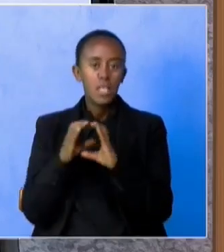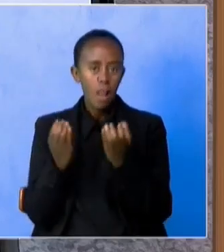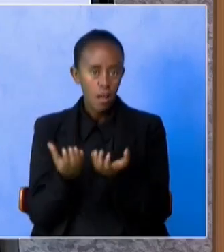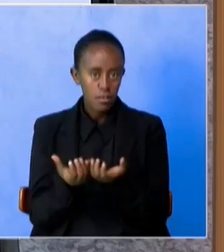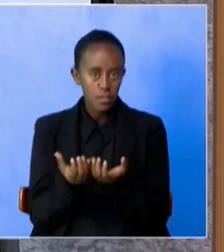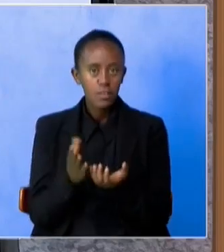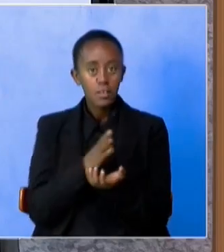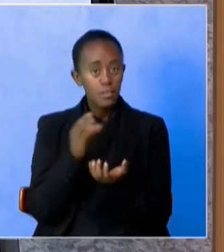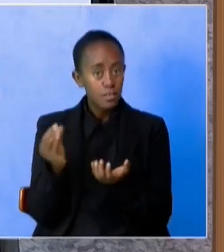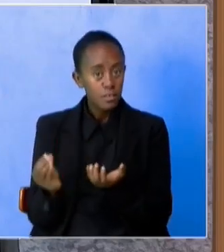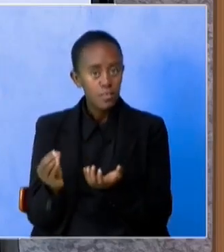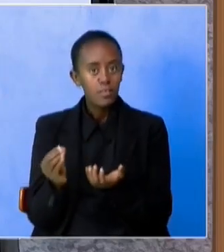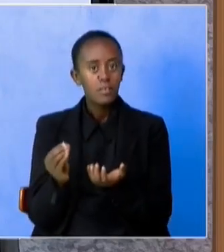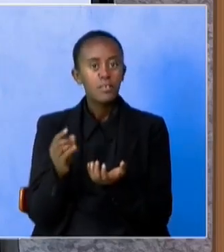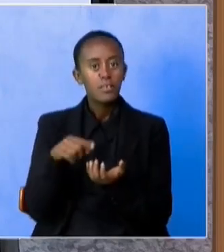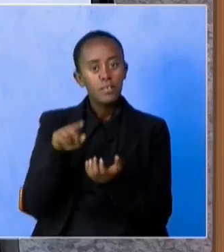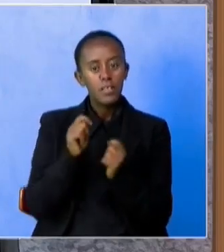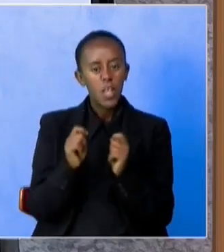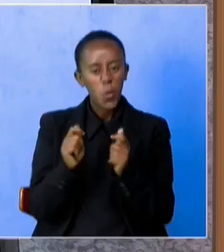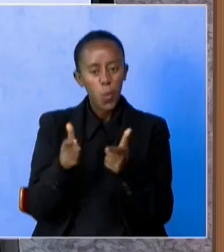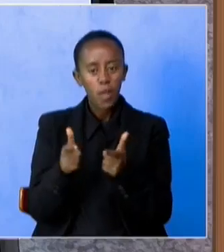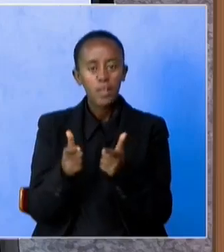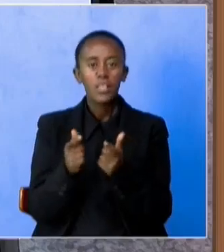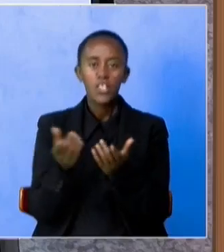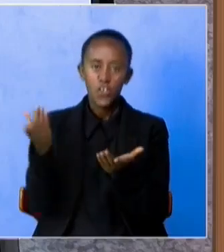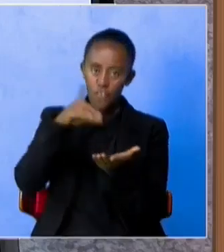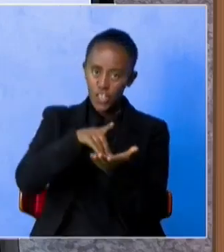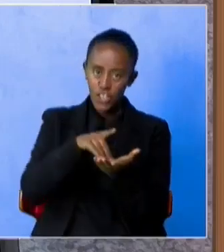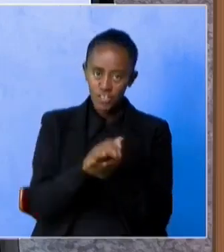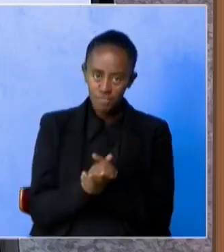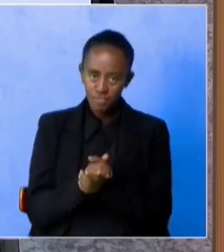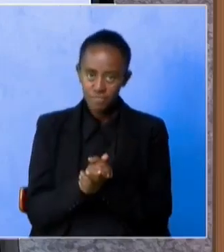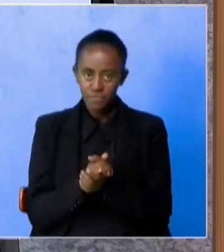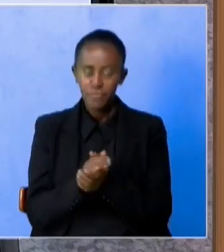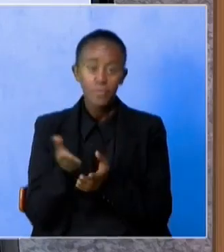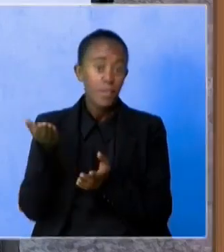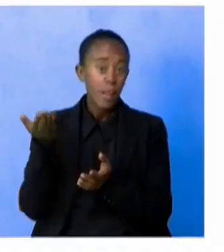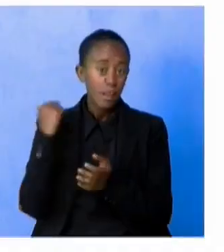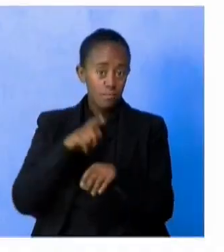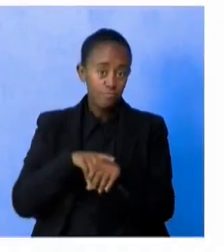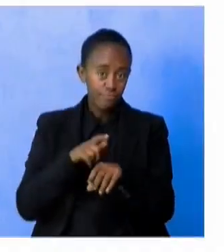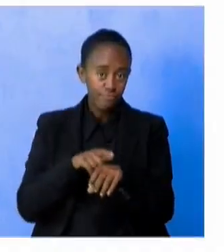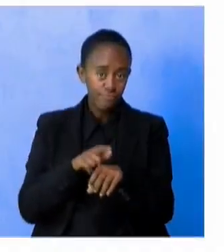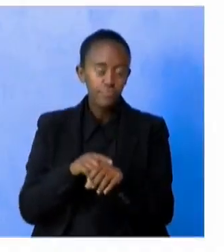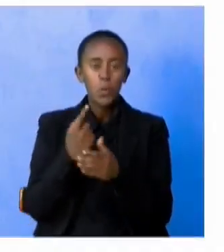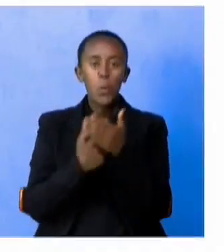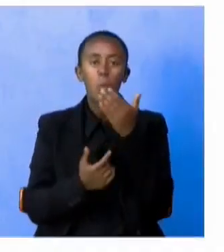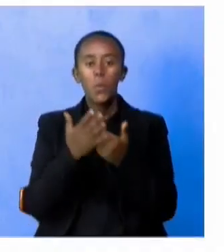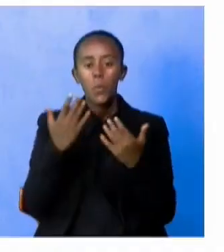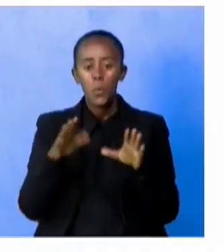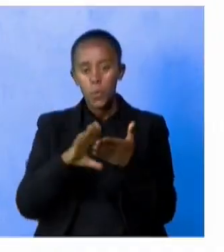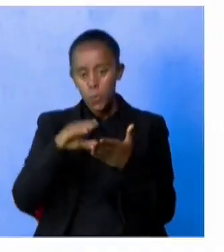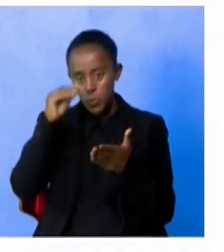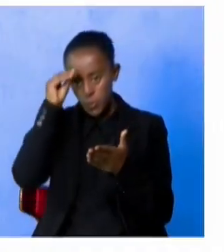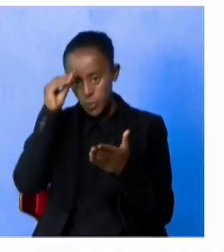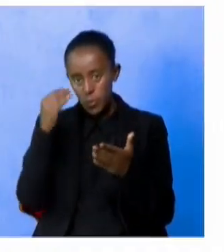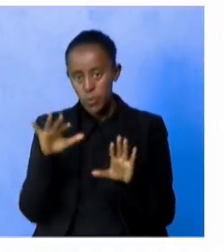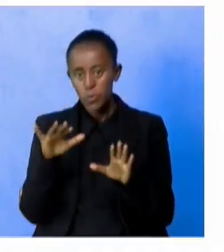revision. If you remember, in the previous class, we talked about the active and passive voice.